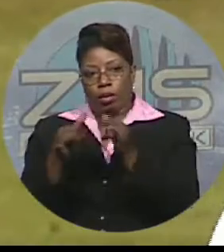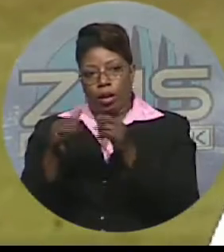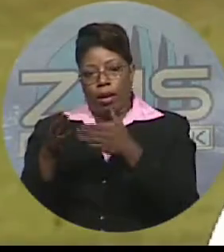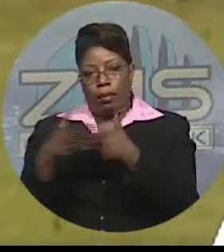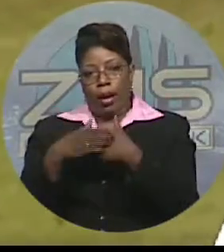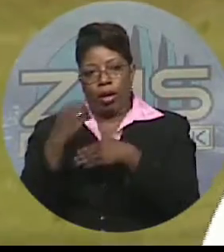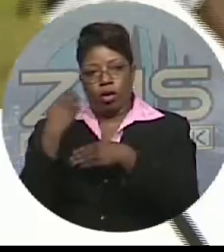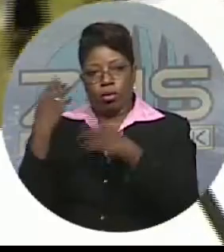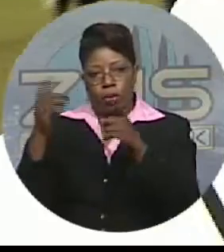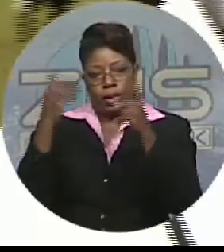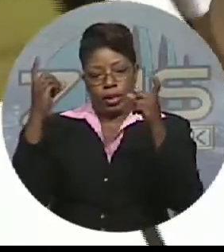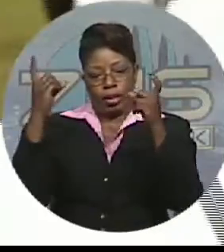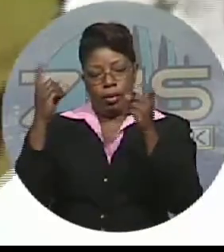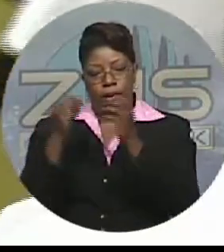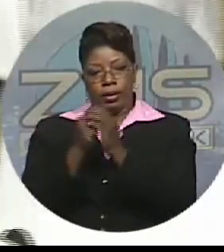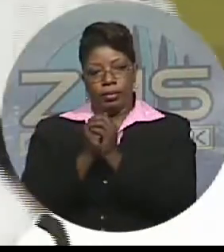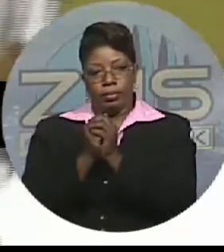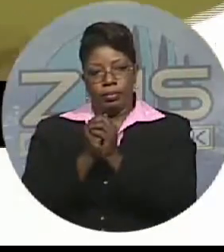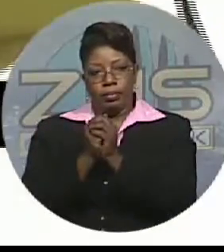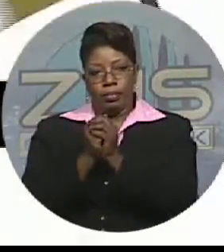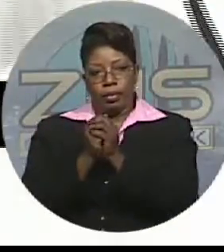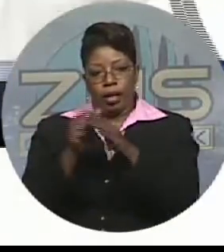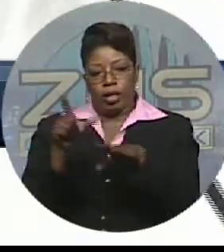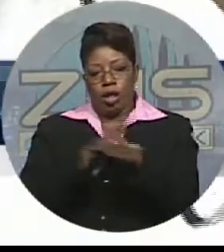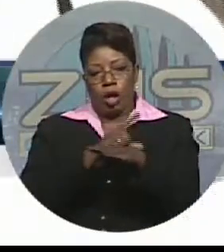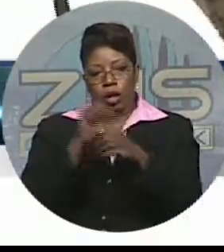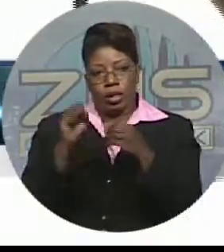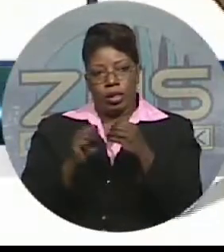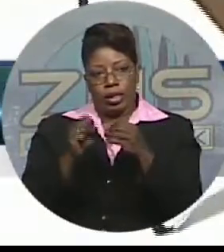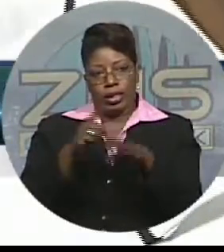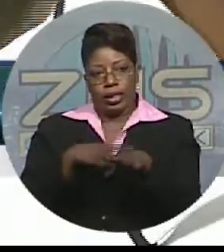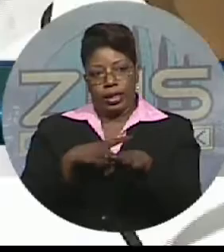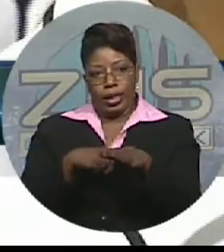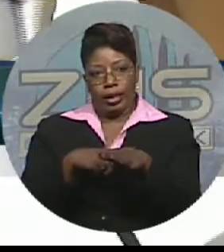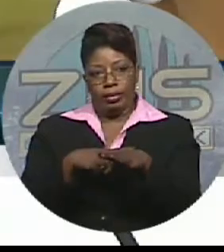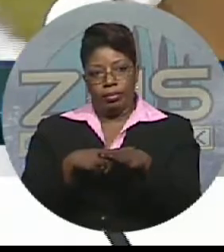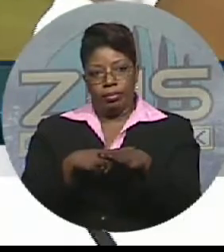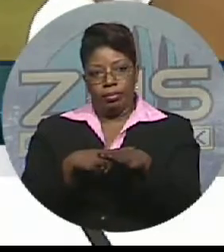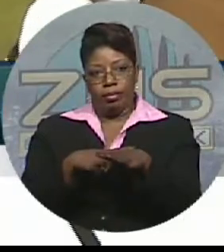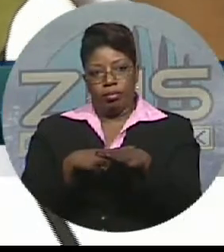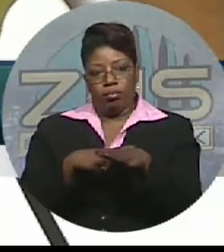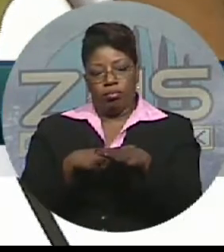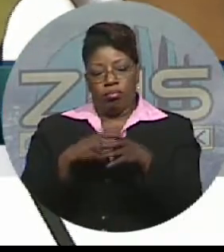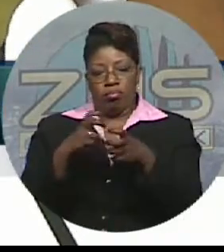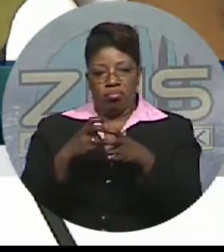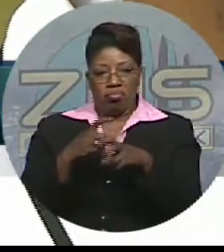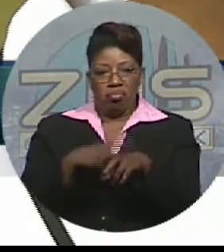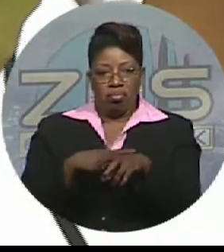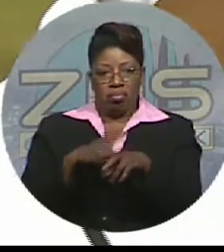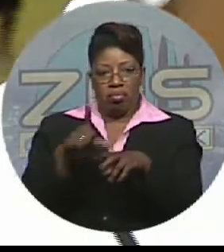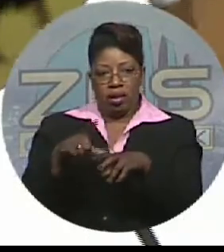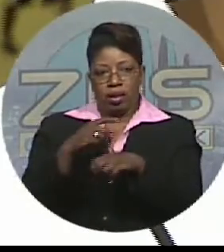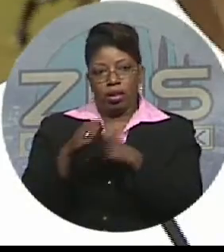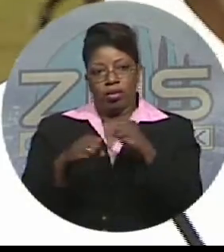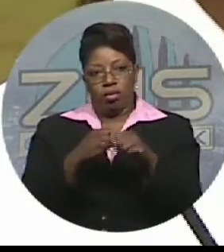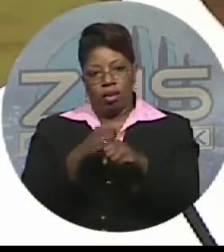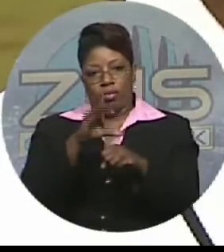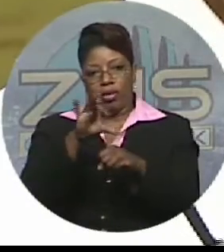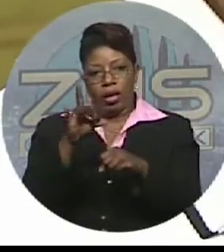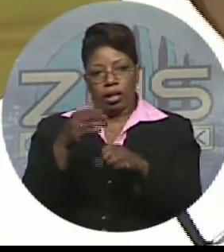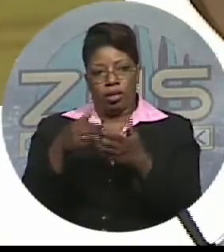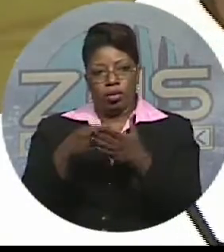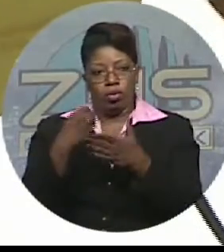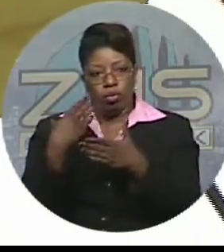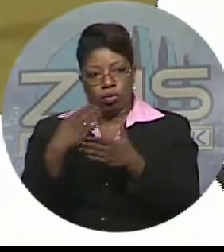that we're celebrating. And you know, this is a long season. You know, we had basically just a rough patch in the league this year, you know, finding a new home.